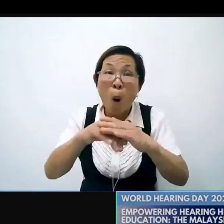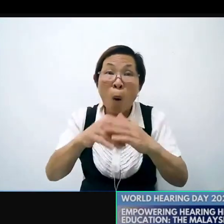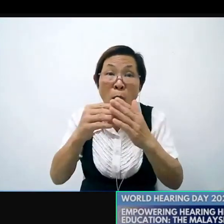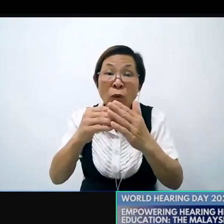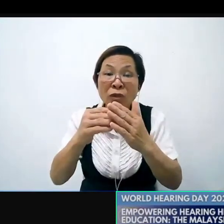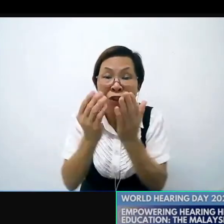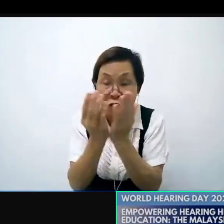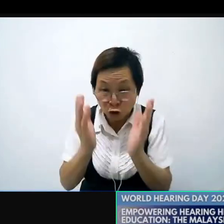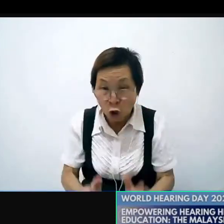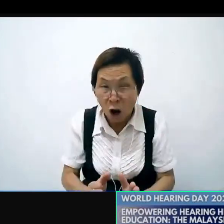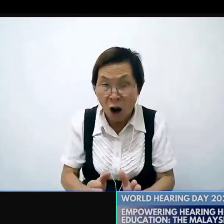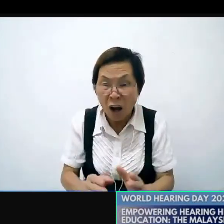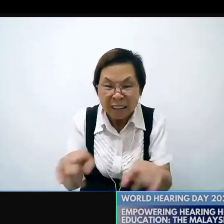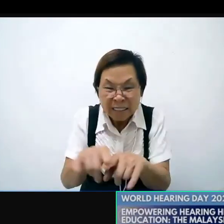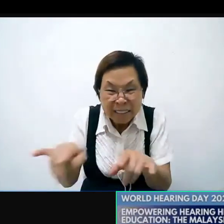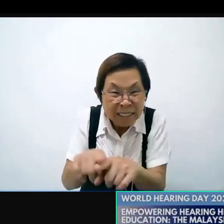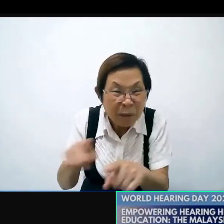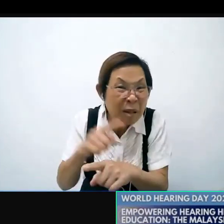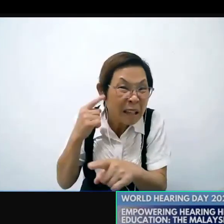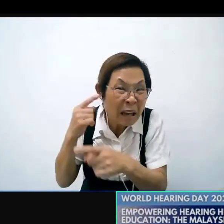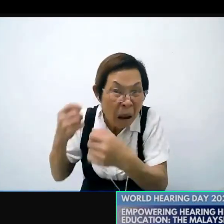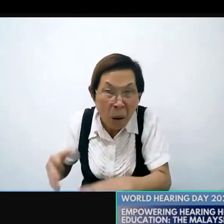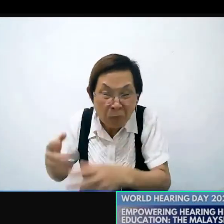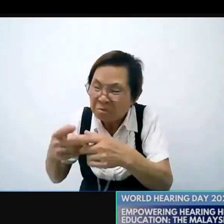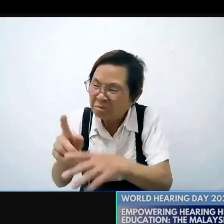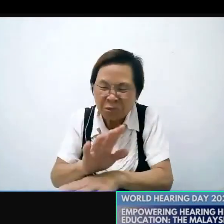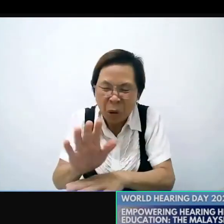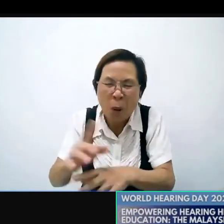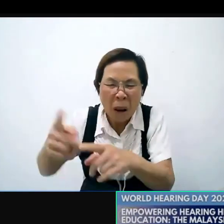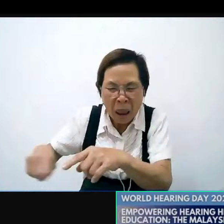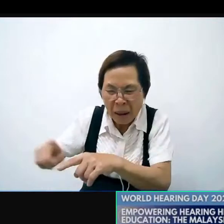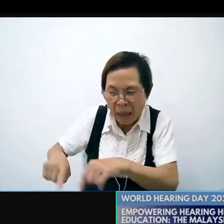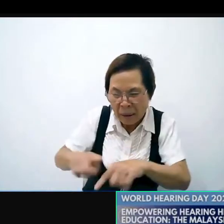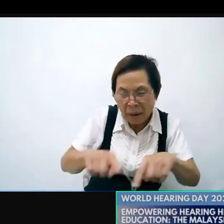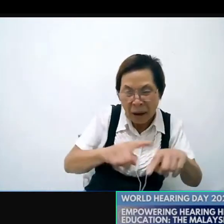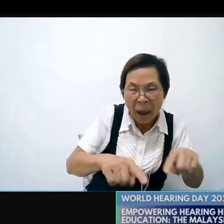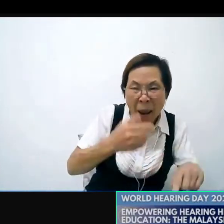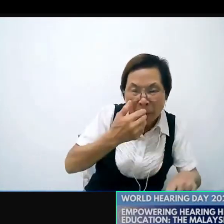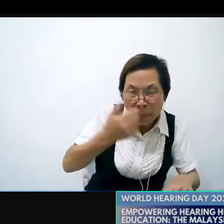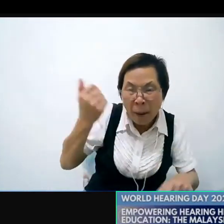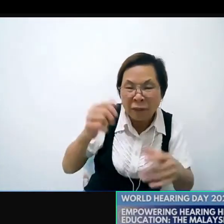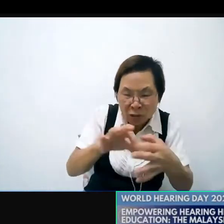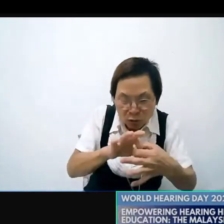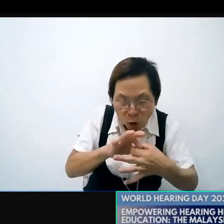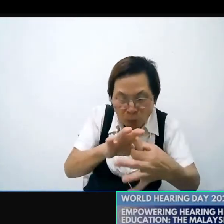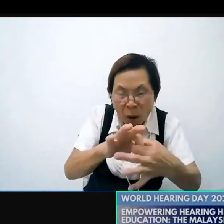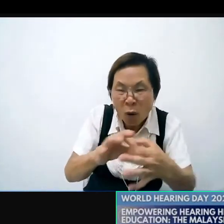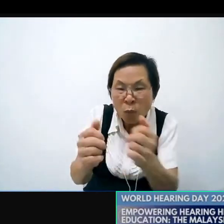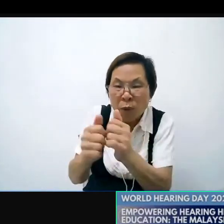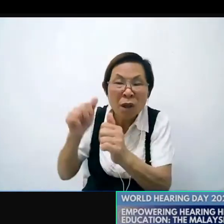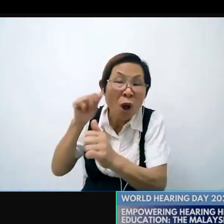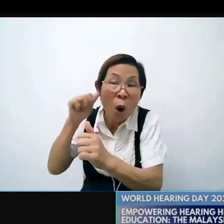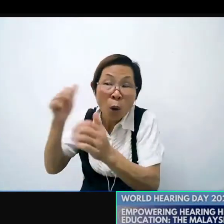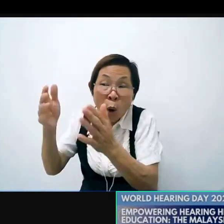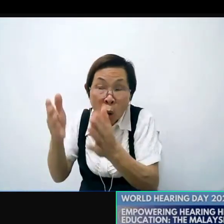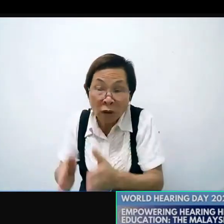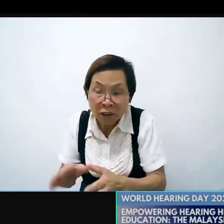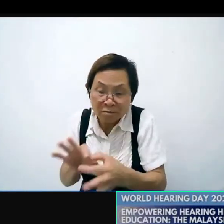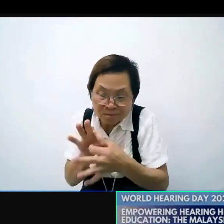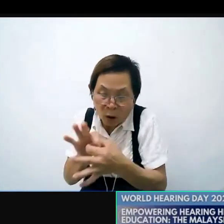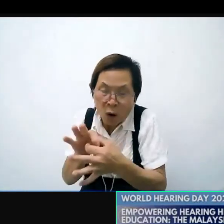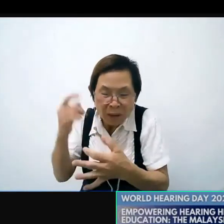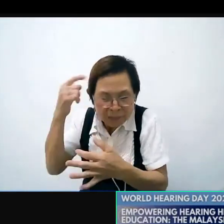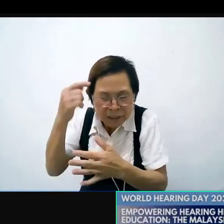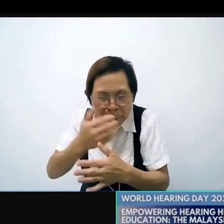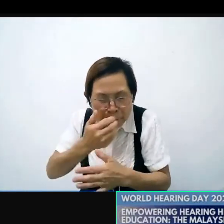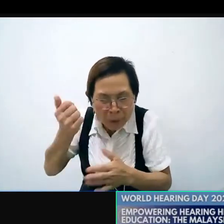to strategize it. So that's the best. The best way is to collaborate with audiologists, and then we can think of the best